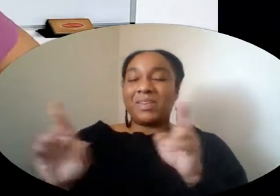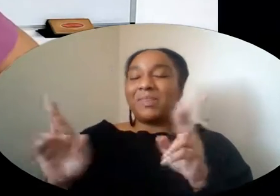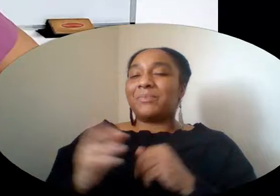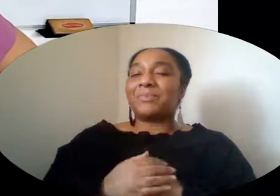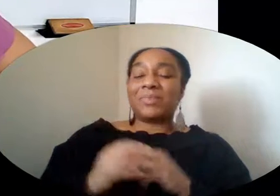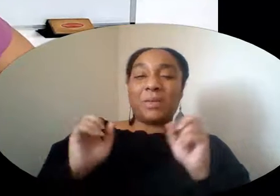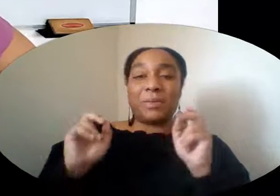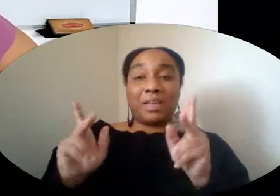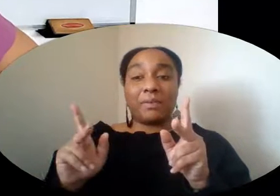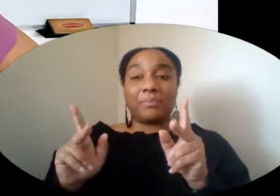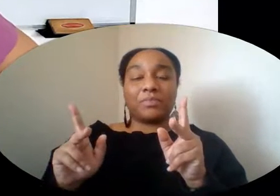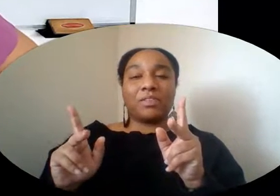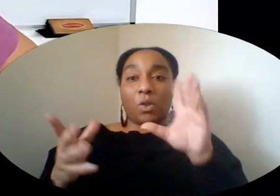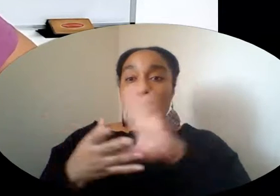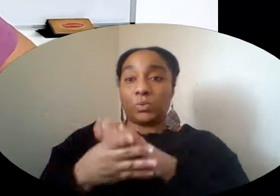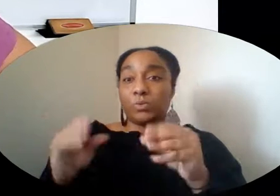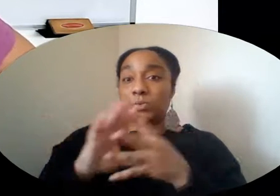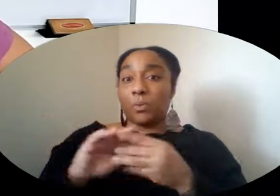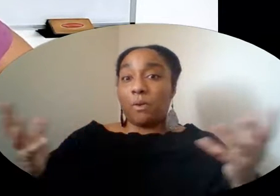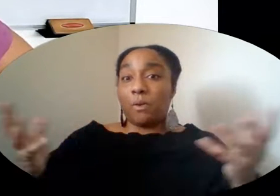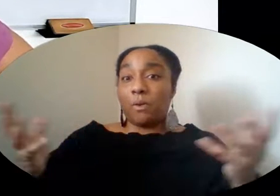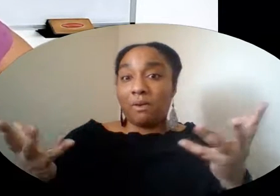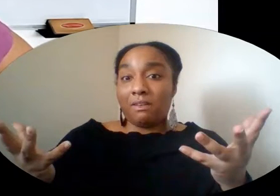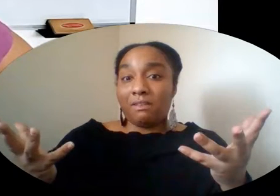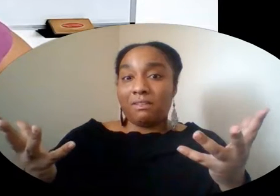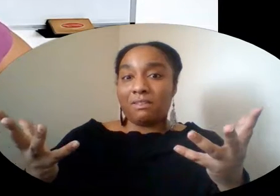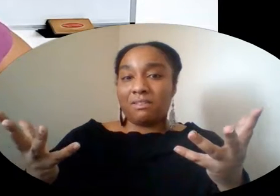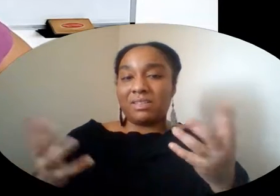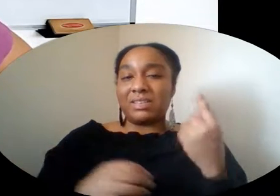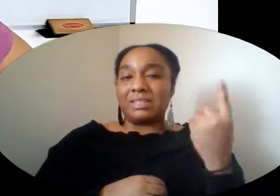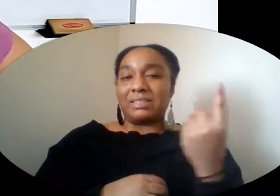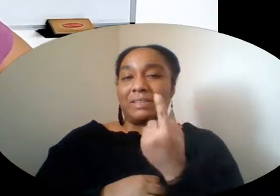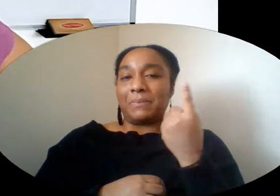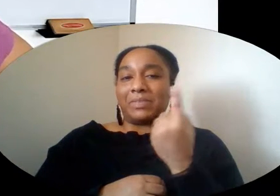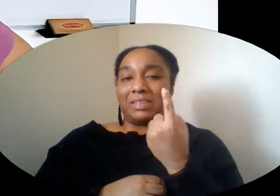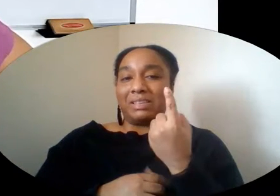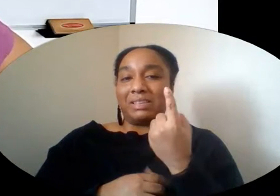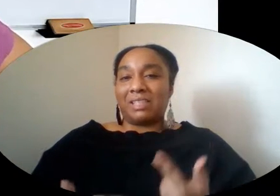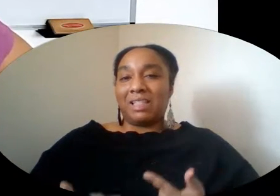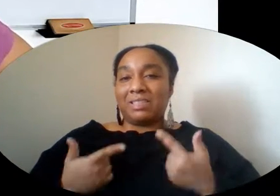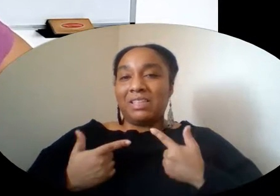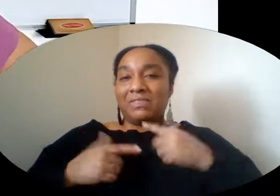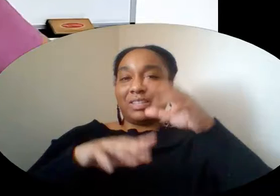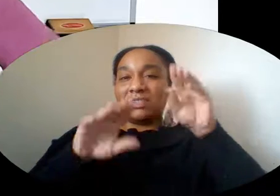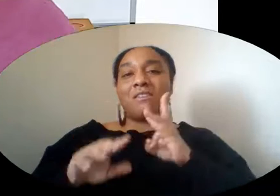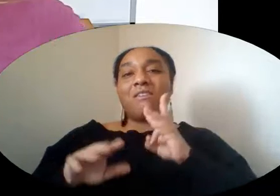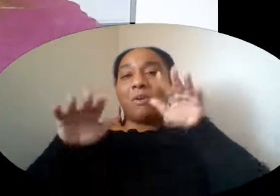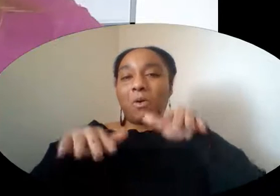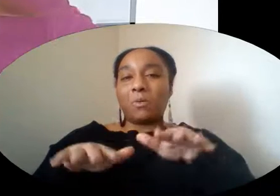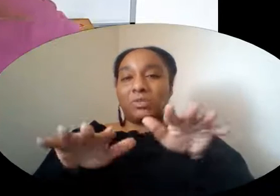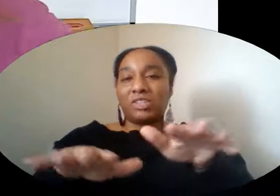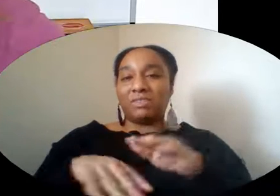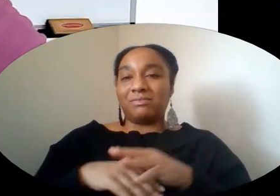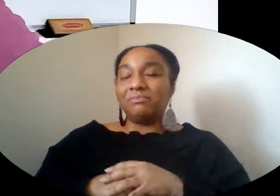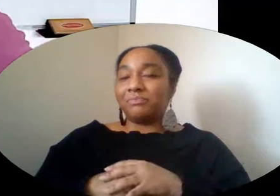So, our story is all about something in the ocean. Here it